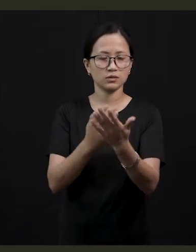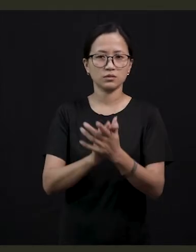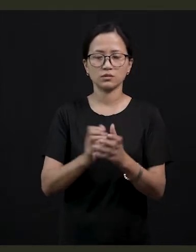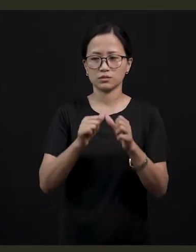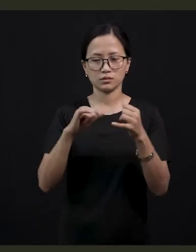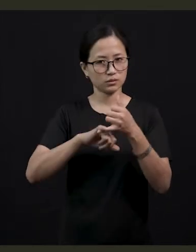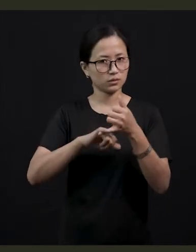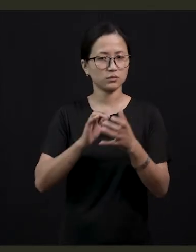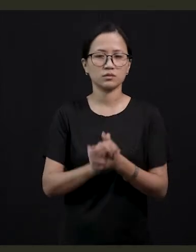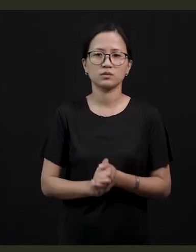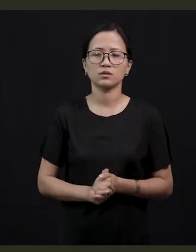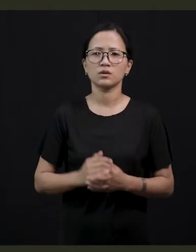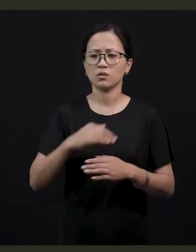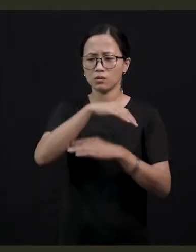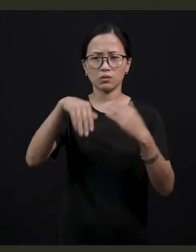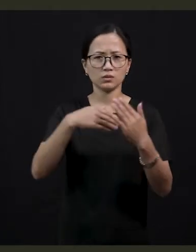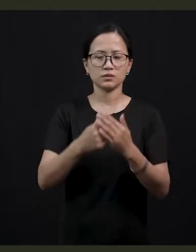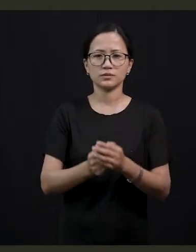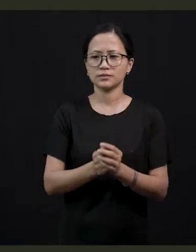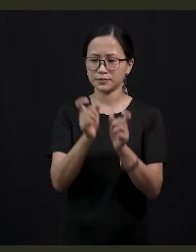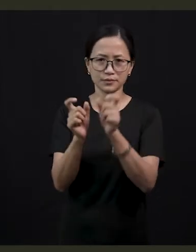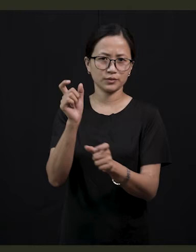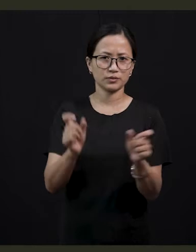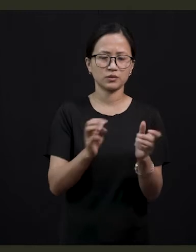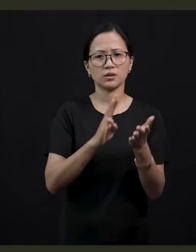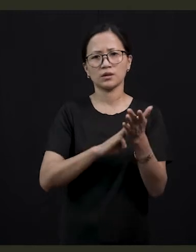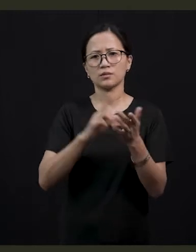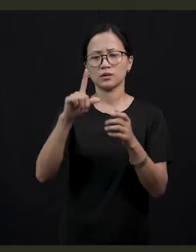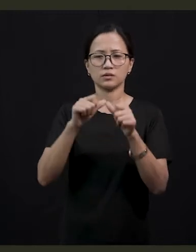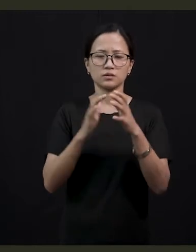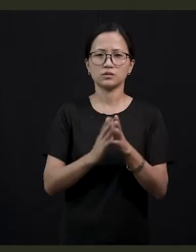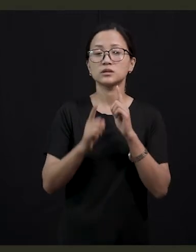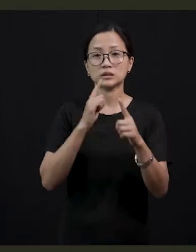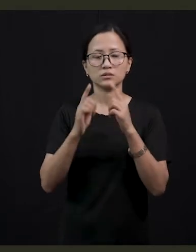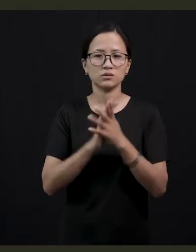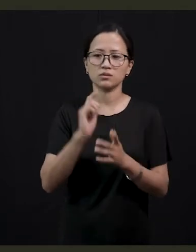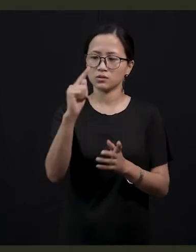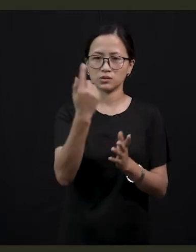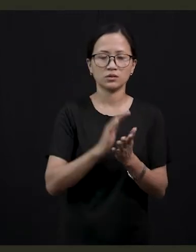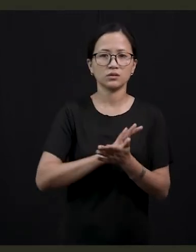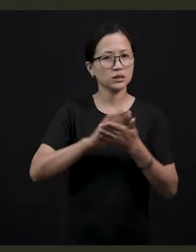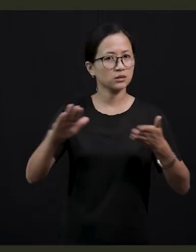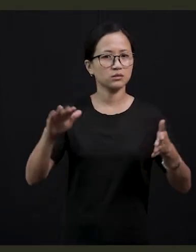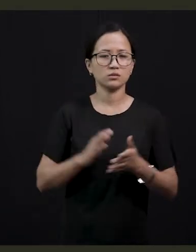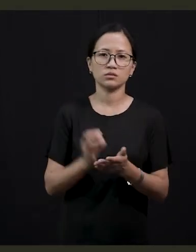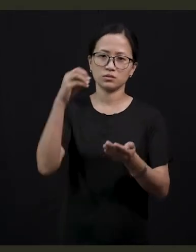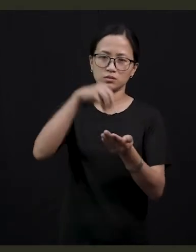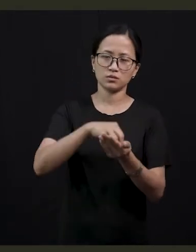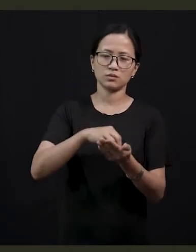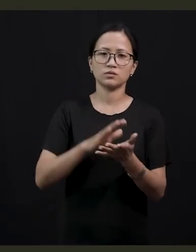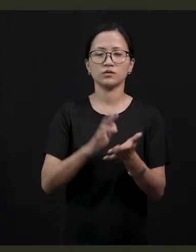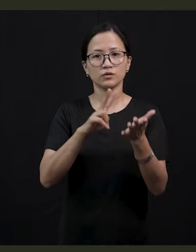that assembly, and all the members, all the MLAs discuss that bill. Once the discussion is done, they put it